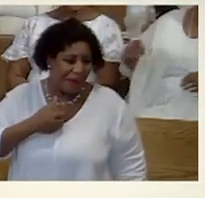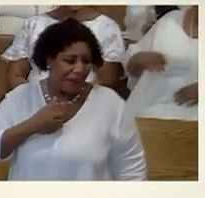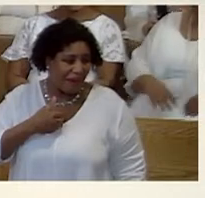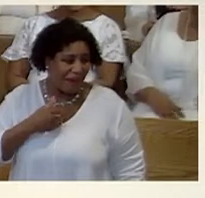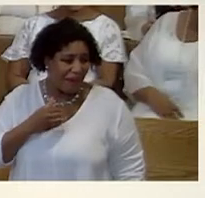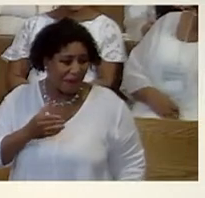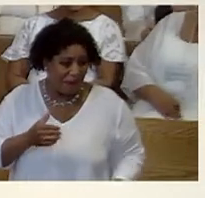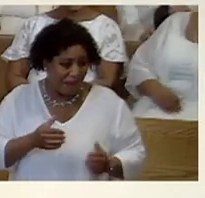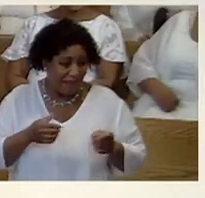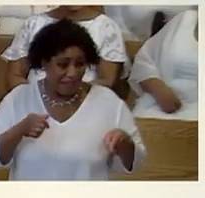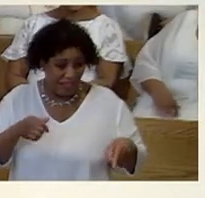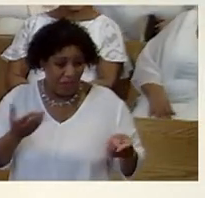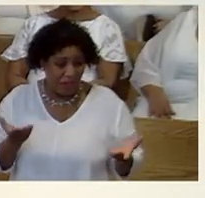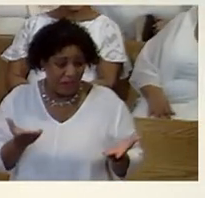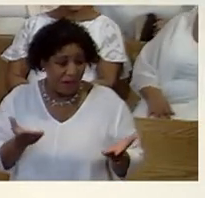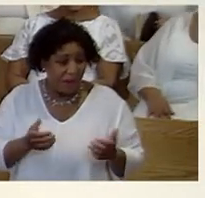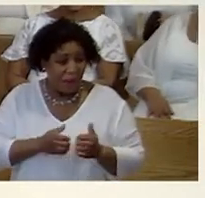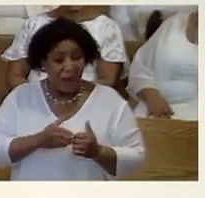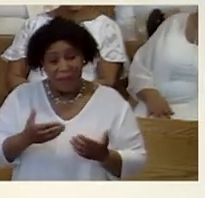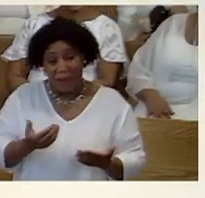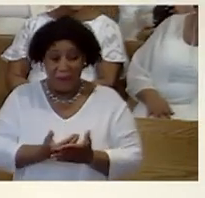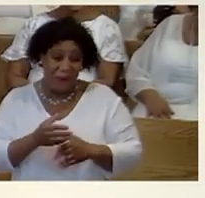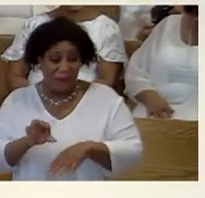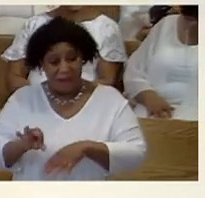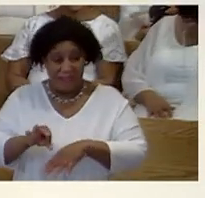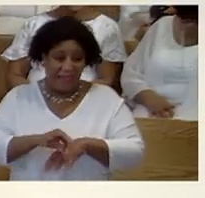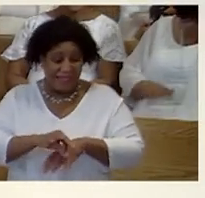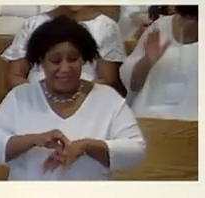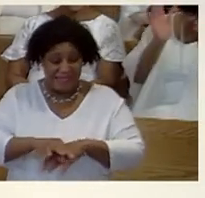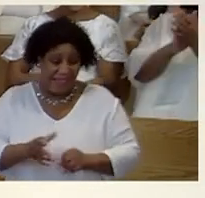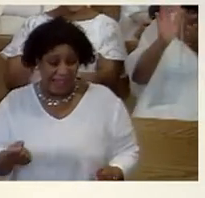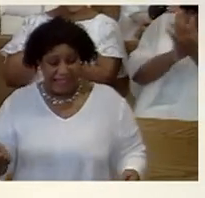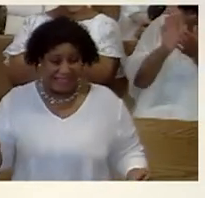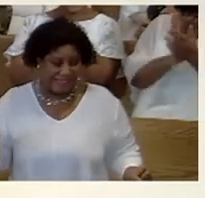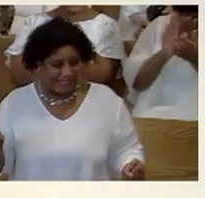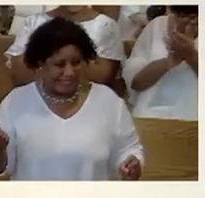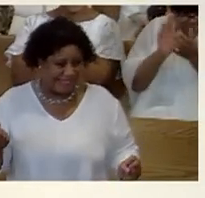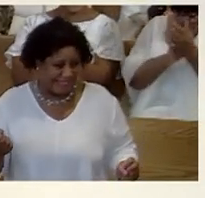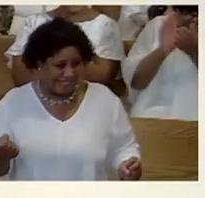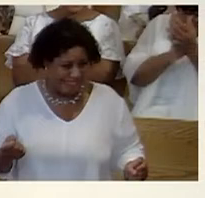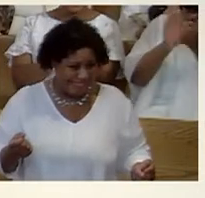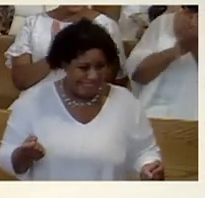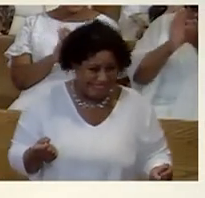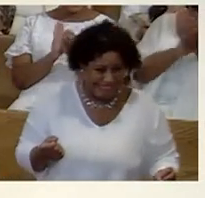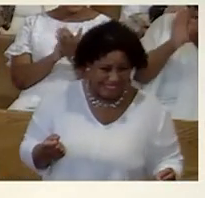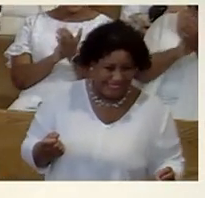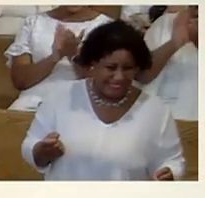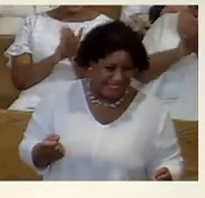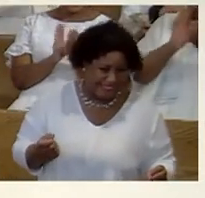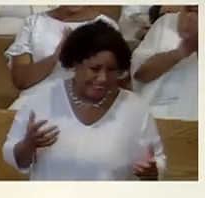our younger daughter with us, but she's with her new fiance, Dion. Amen. And